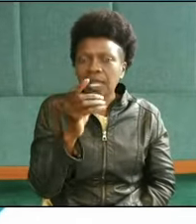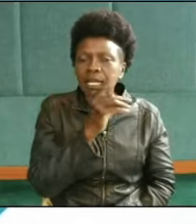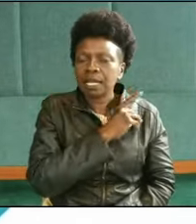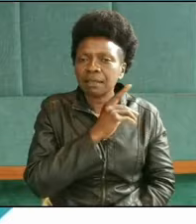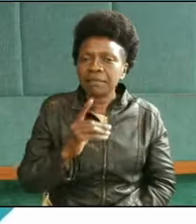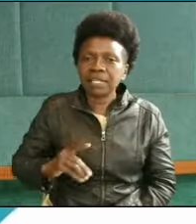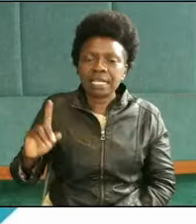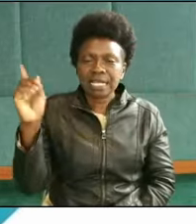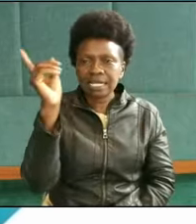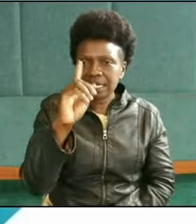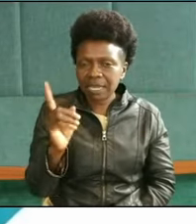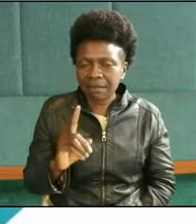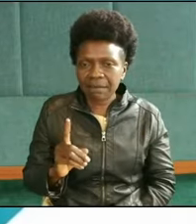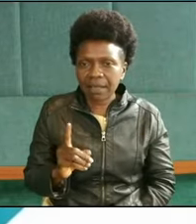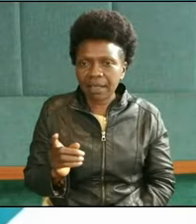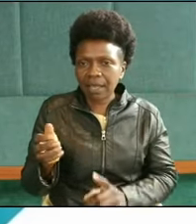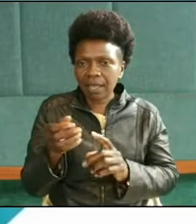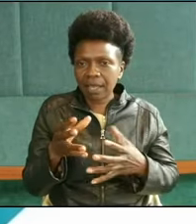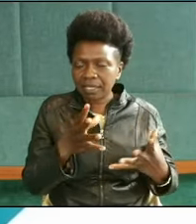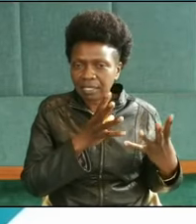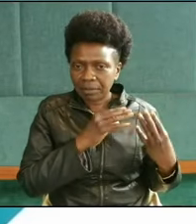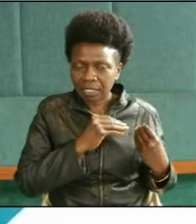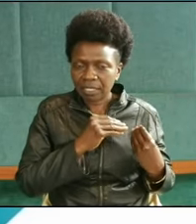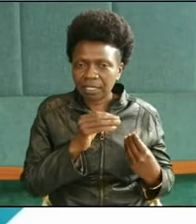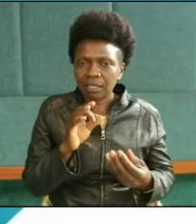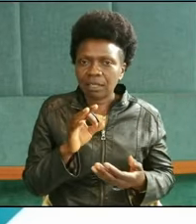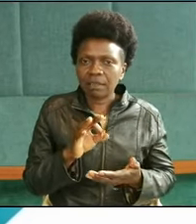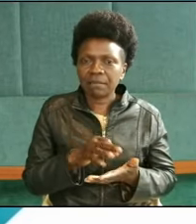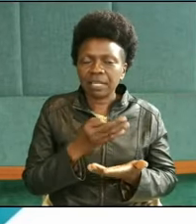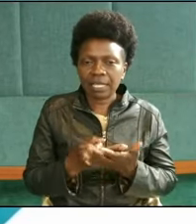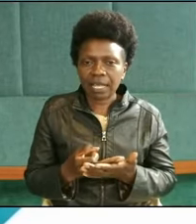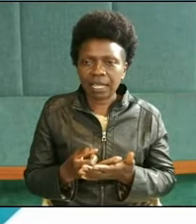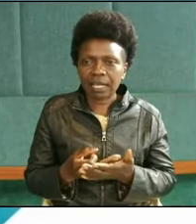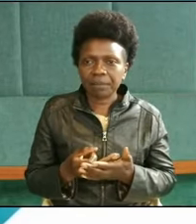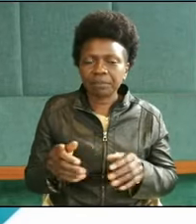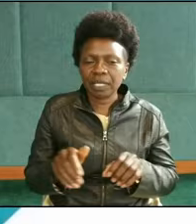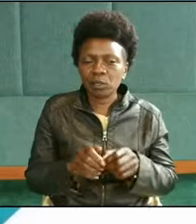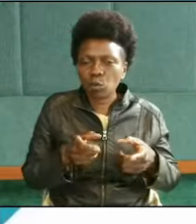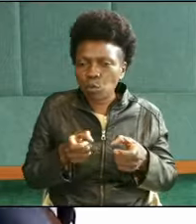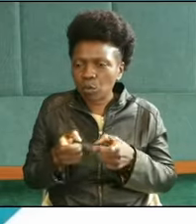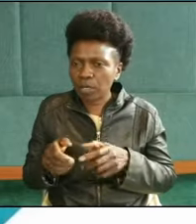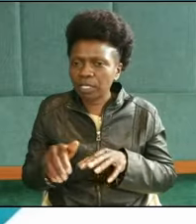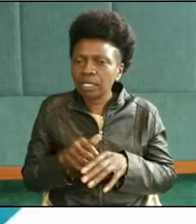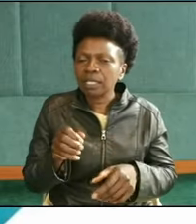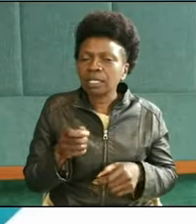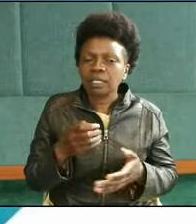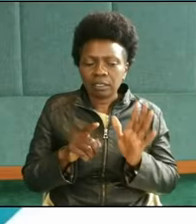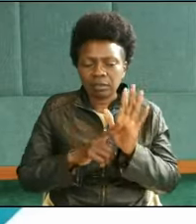David never believed in a failure in war, then the description